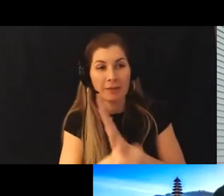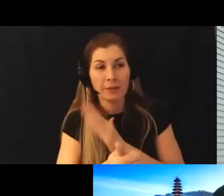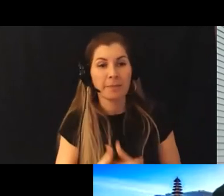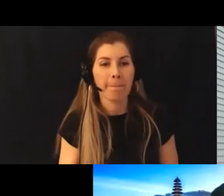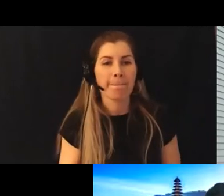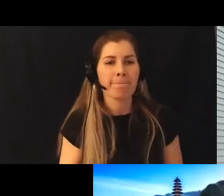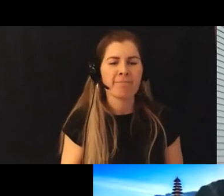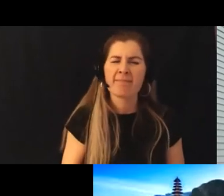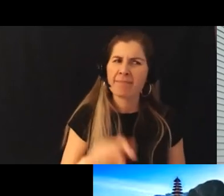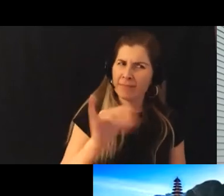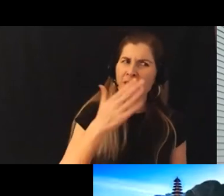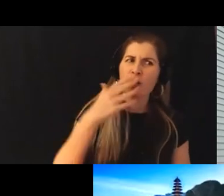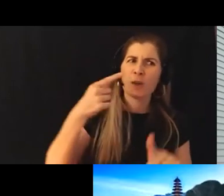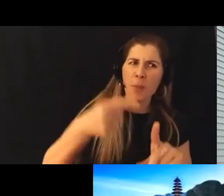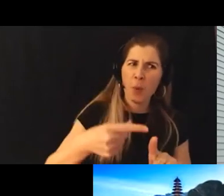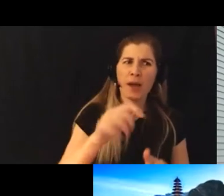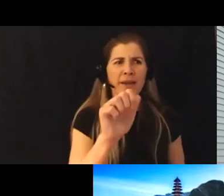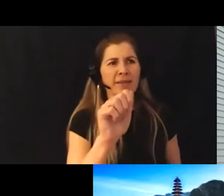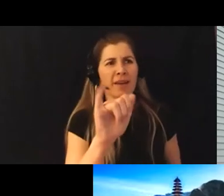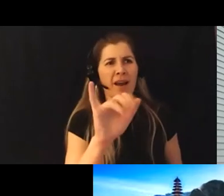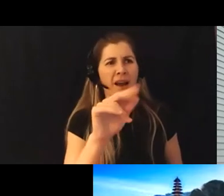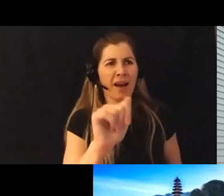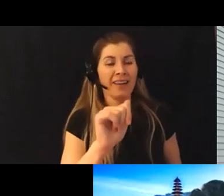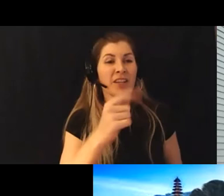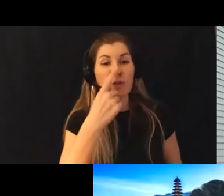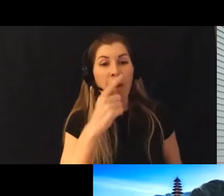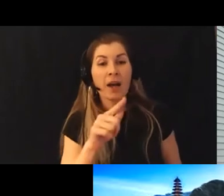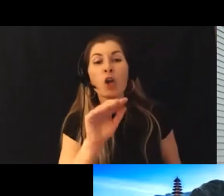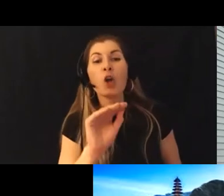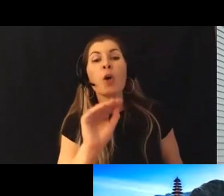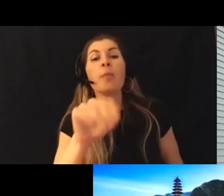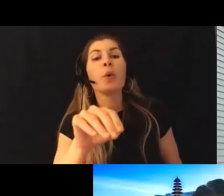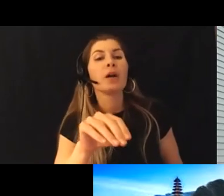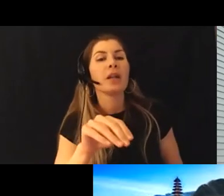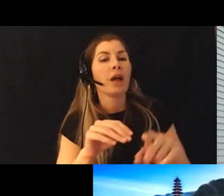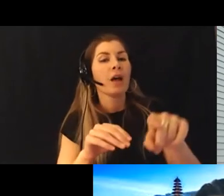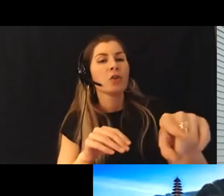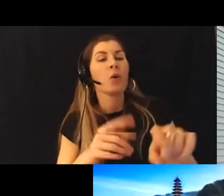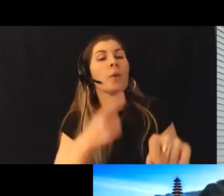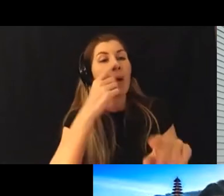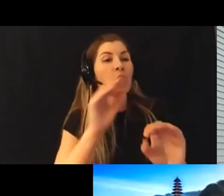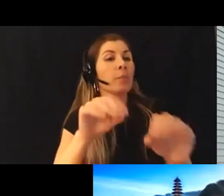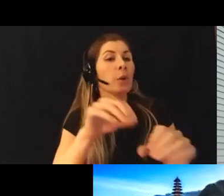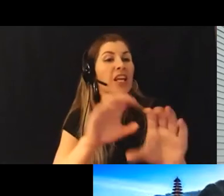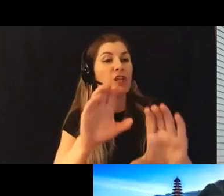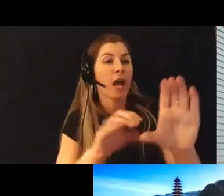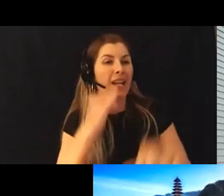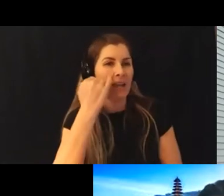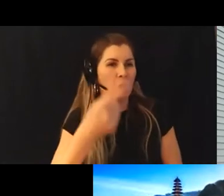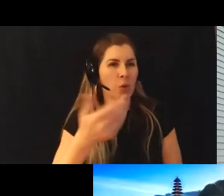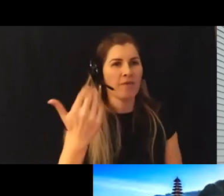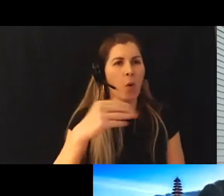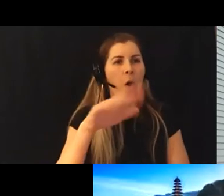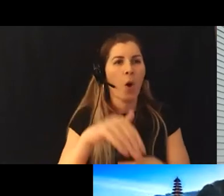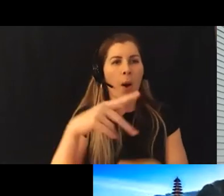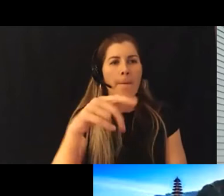That's a great point, Ayanna. I wonder, throw it in the chat if you've ever served on a grant panel. I don't think that, you know, teaching artists really take